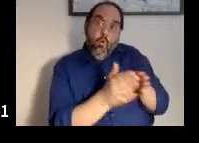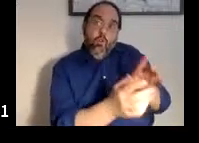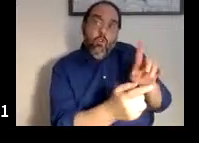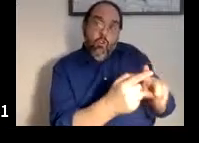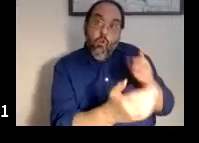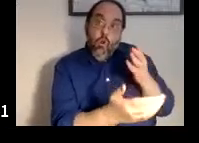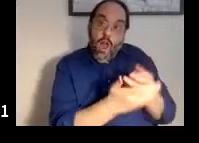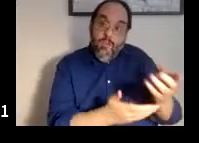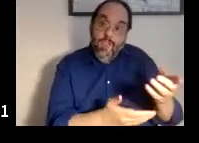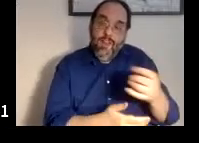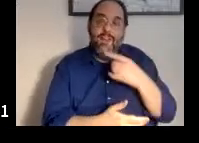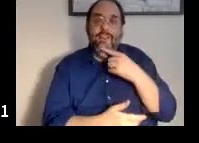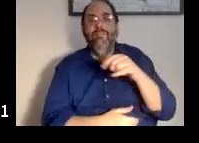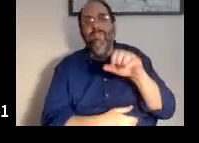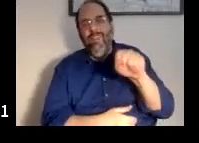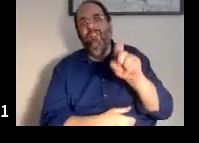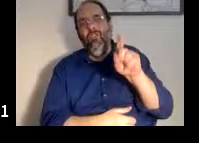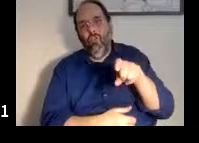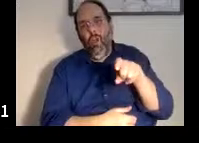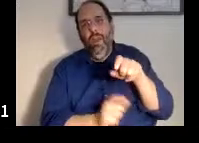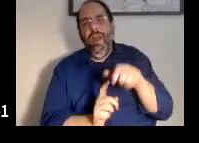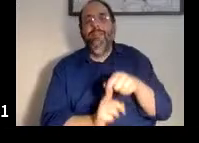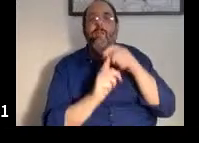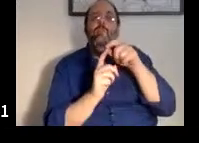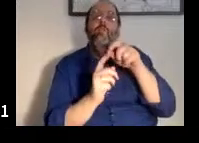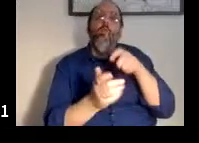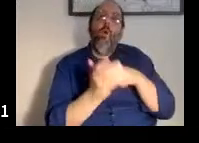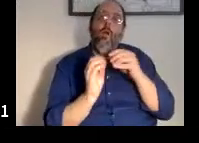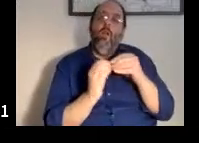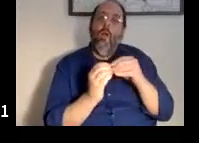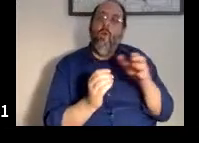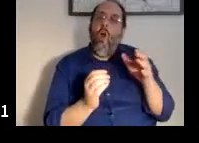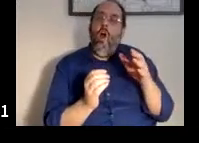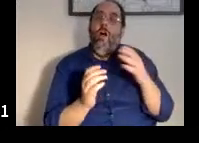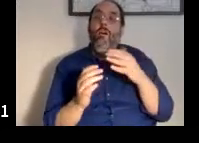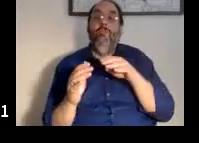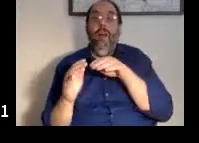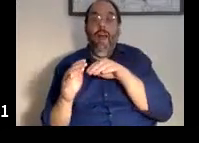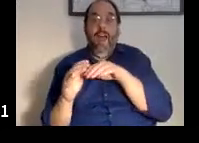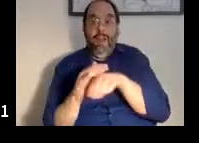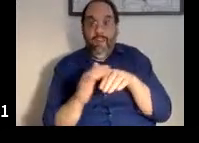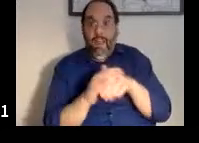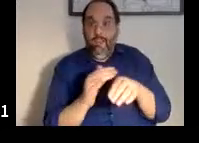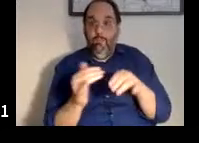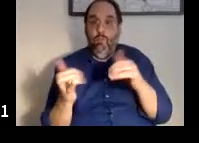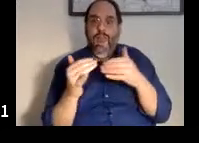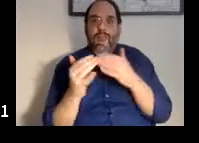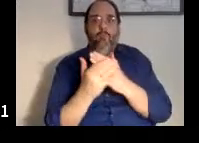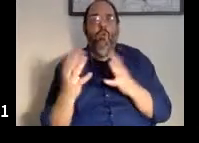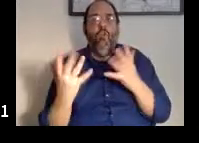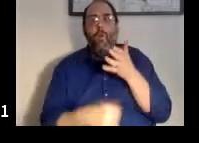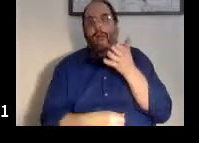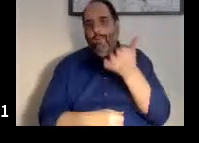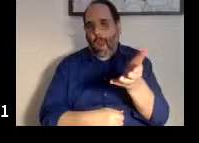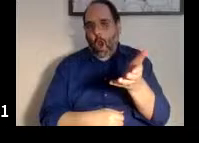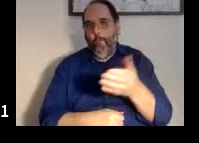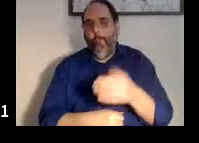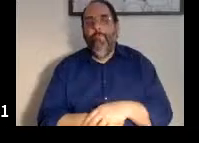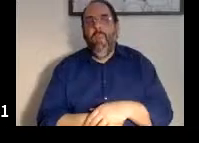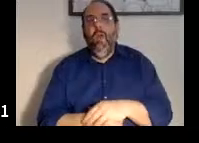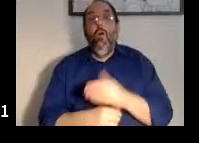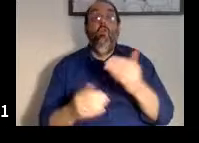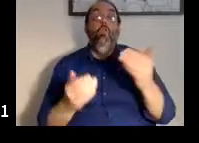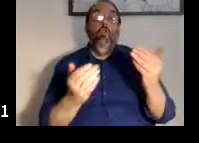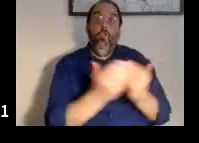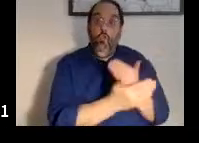It should, unless the required number of accessible ground level play components are already provided. The new play